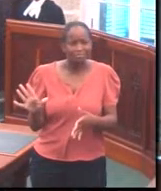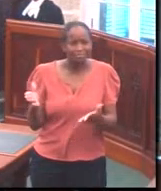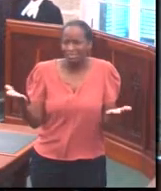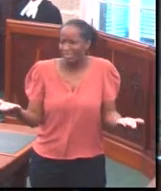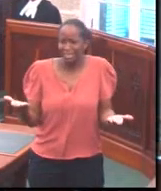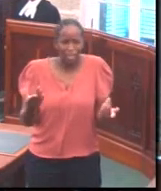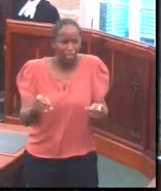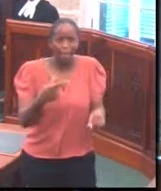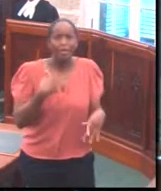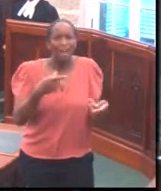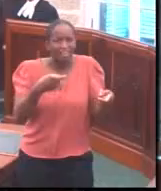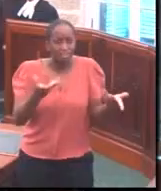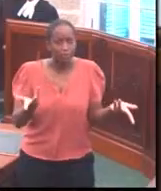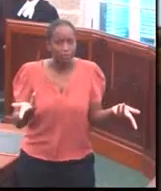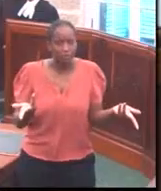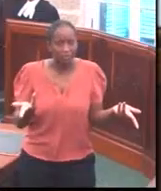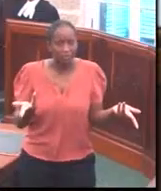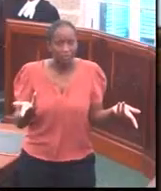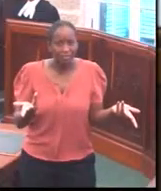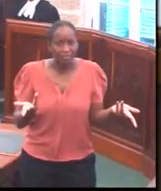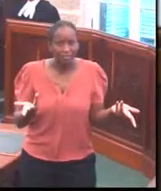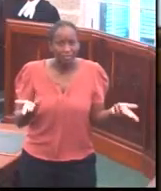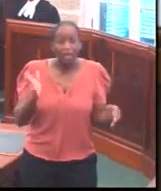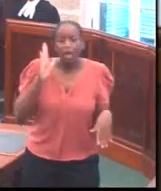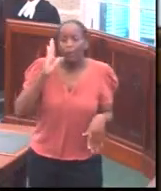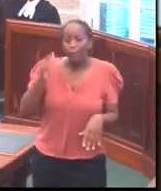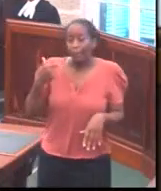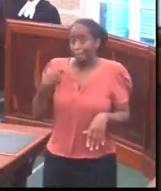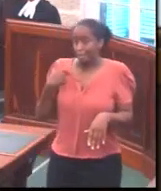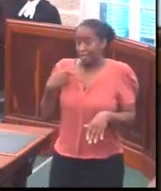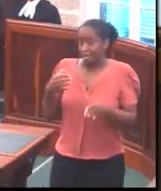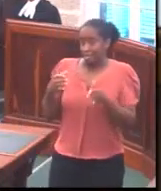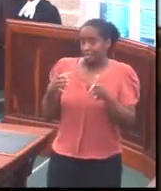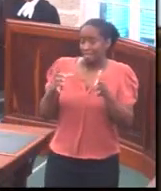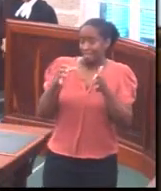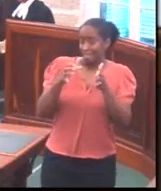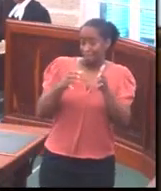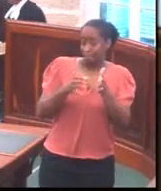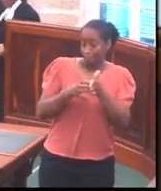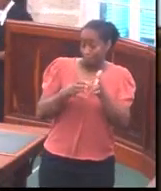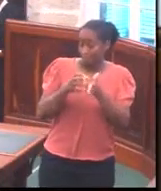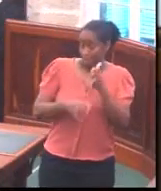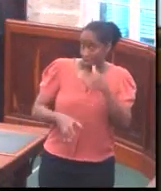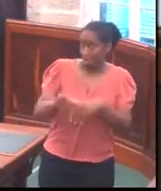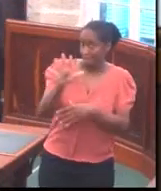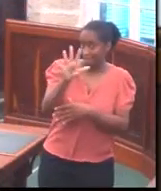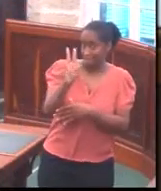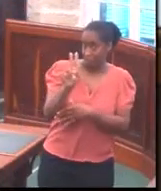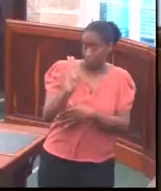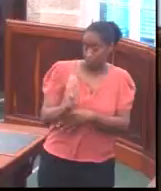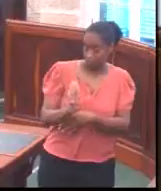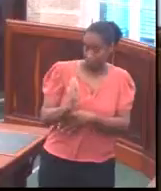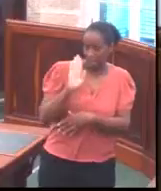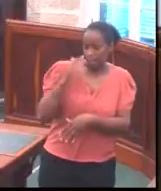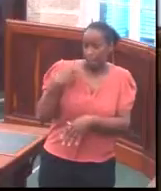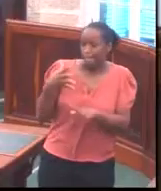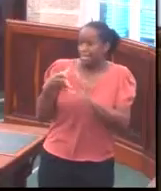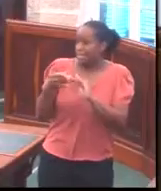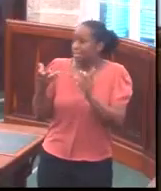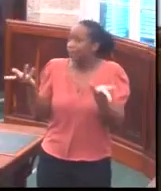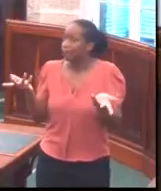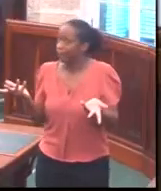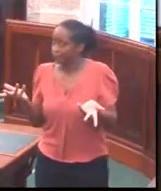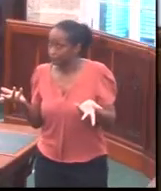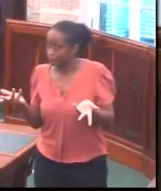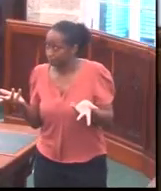I will speak of 52B in this way. Right. The only way. Yeah. 52B, which